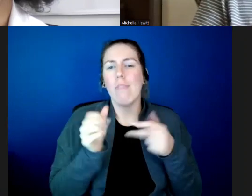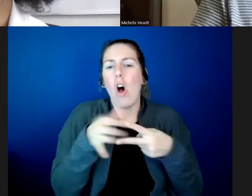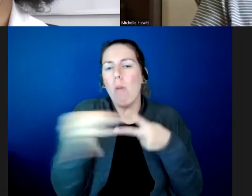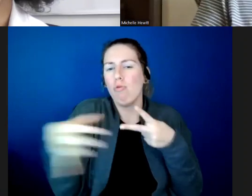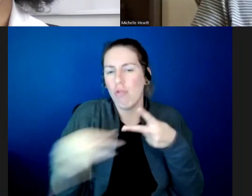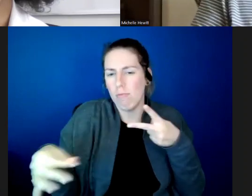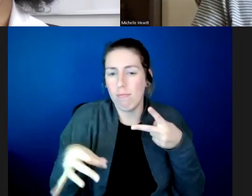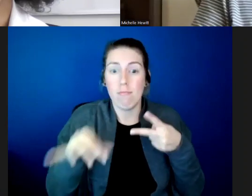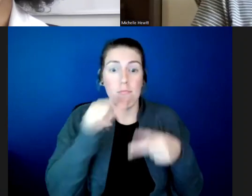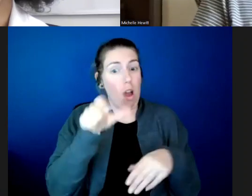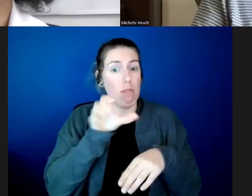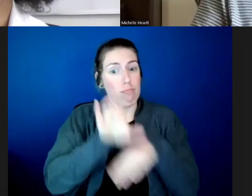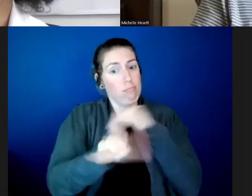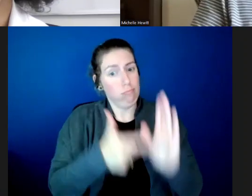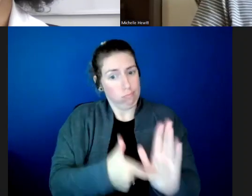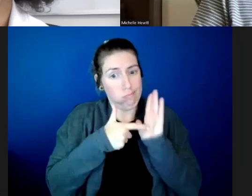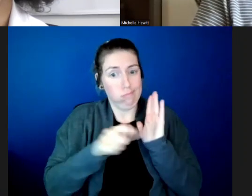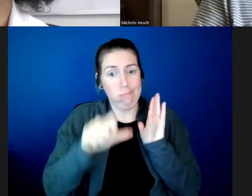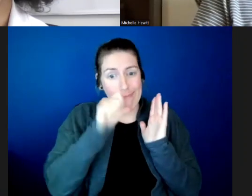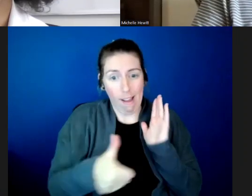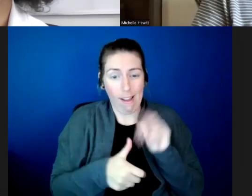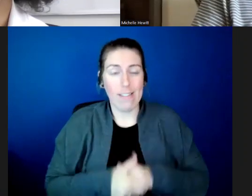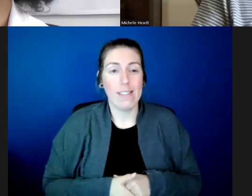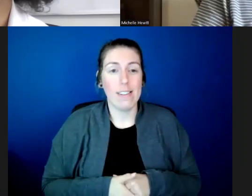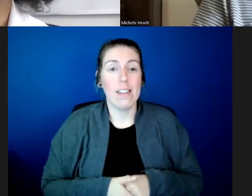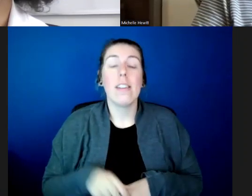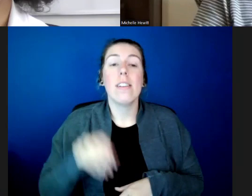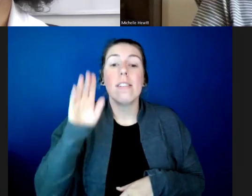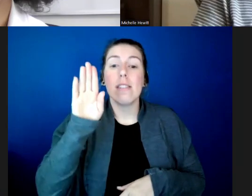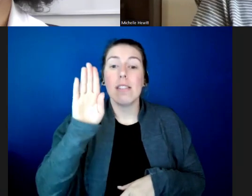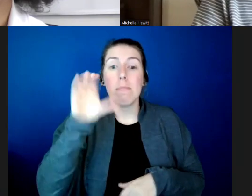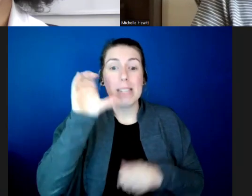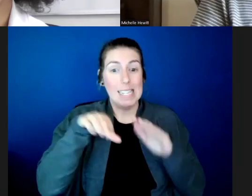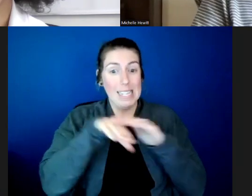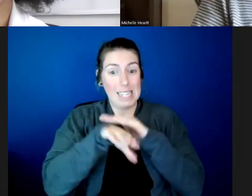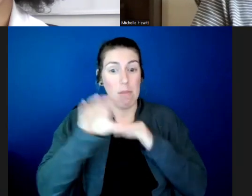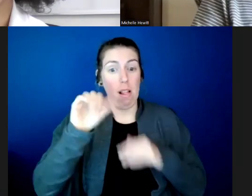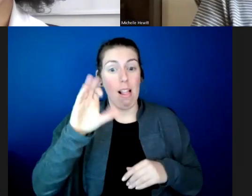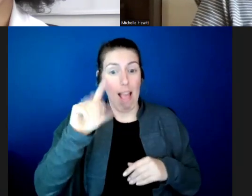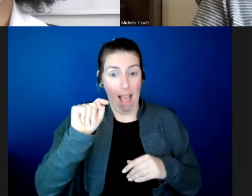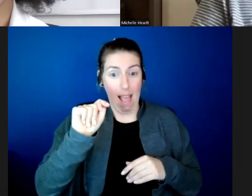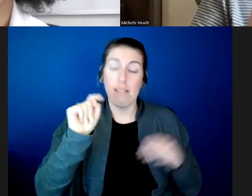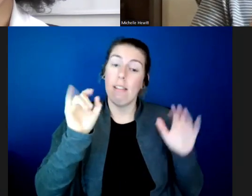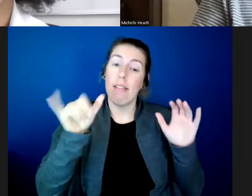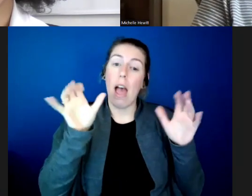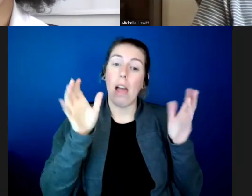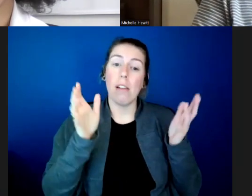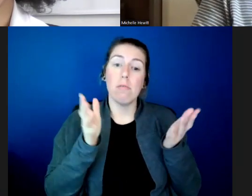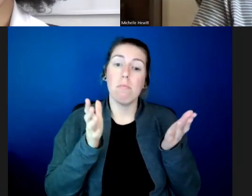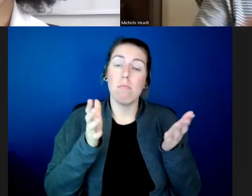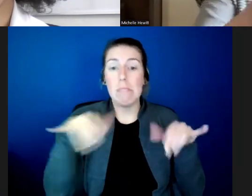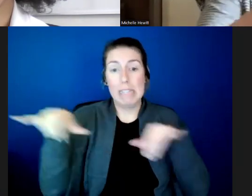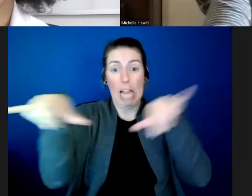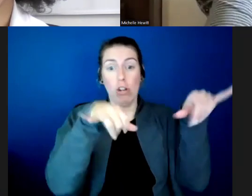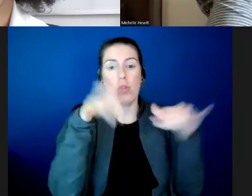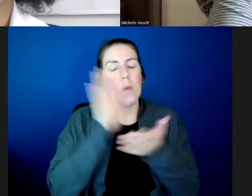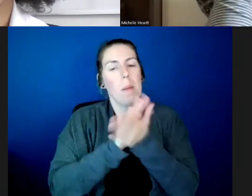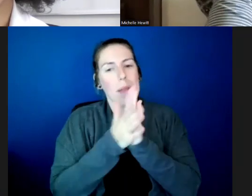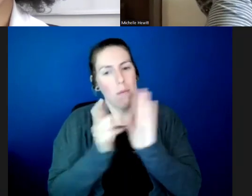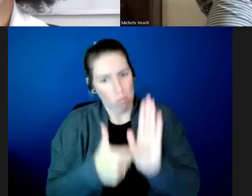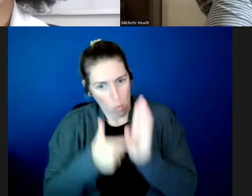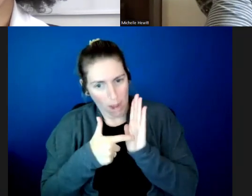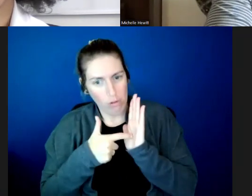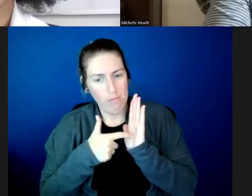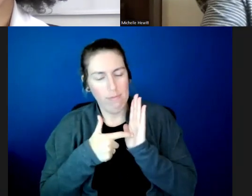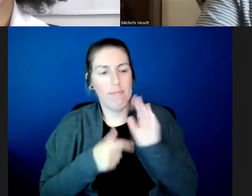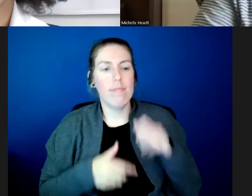the Accessible British Columbian Act, like, standards are going to become requirements instead. However, things that are